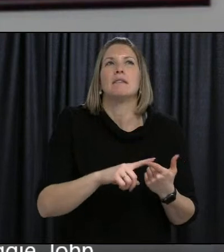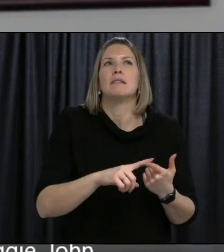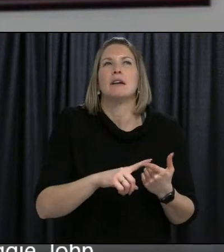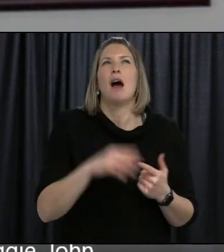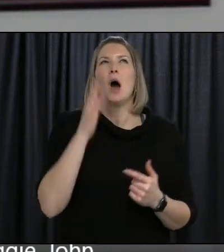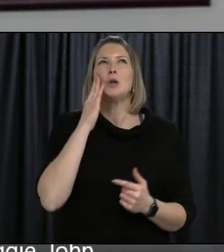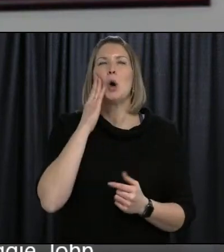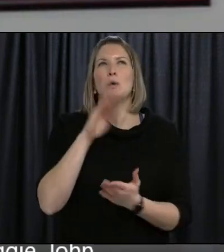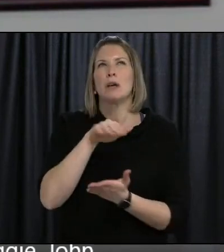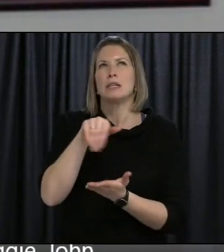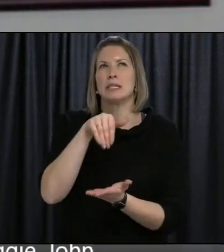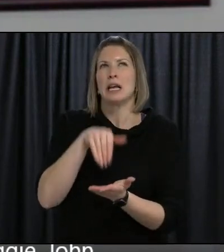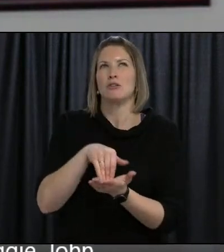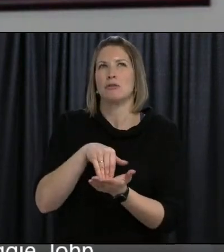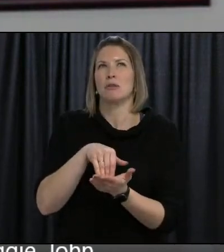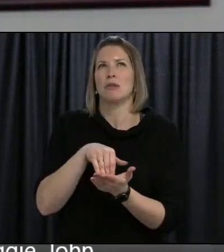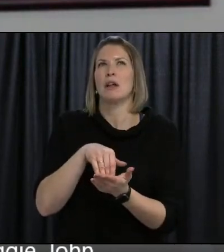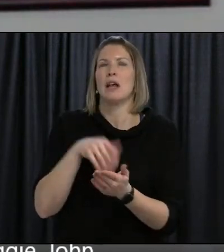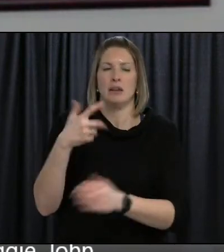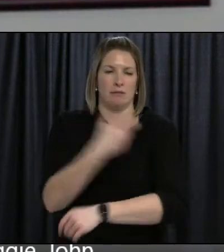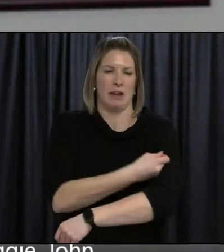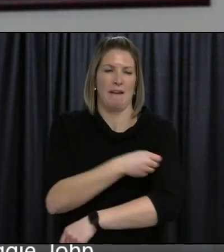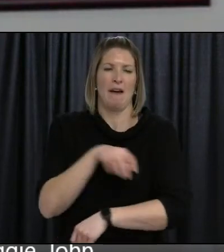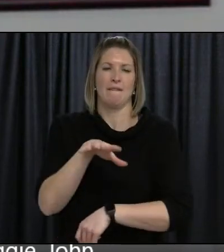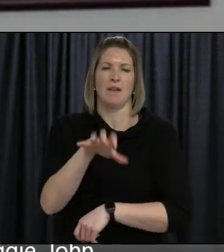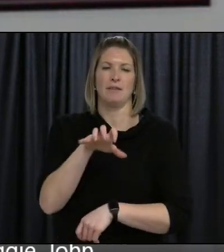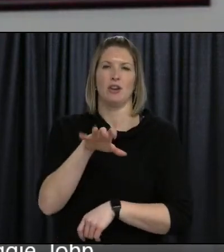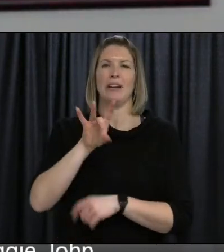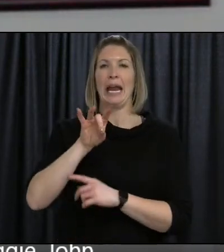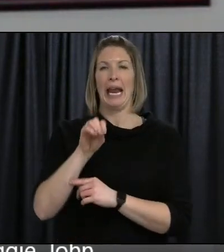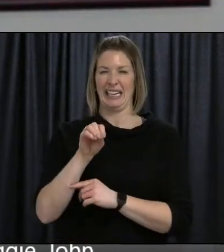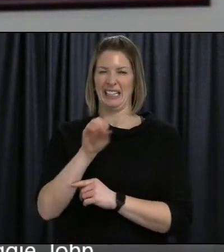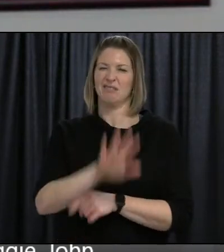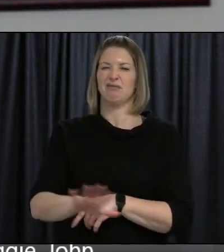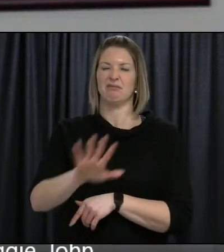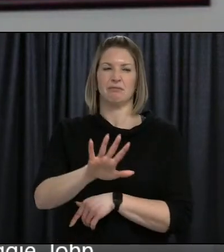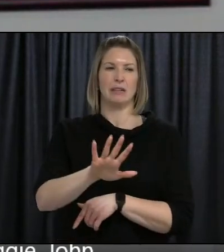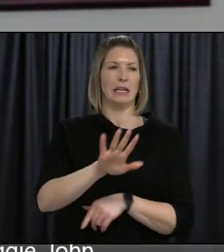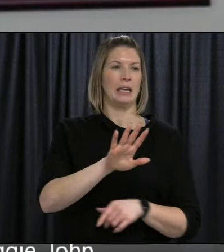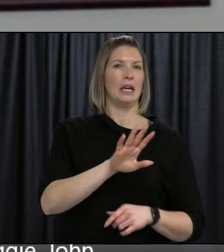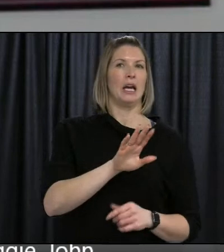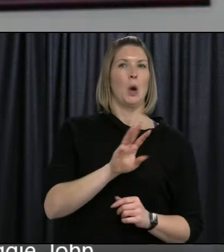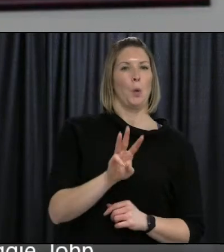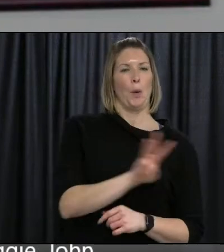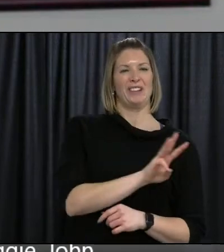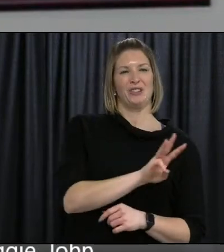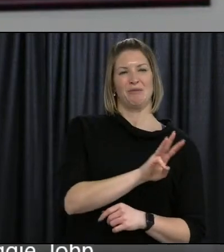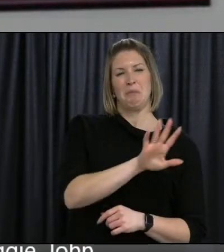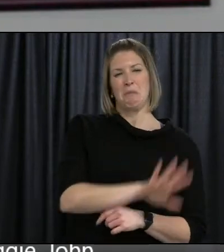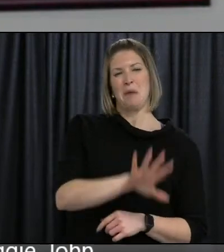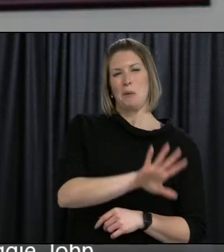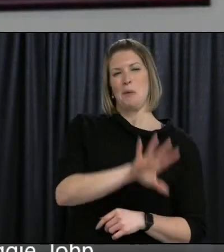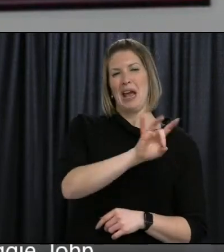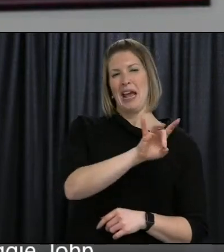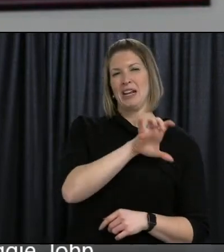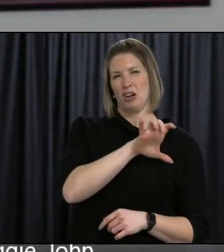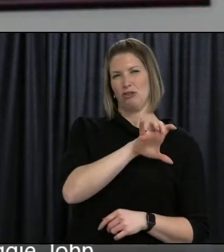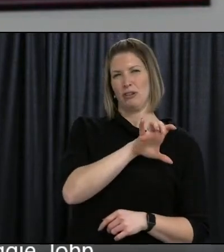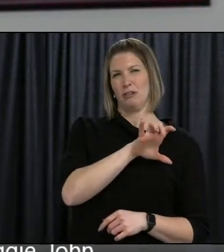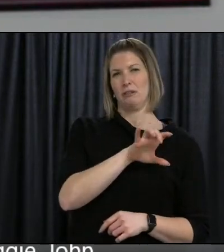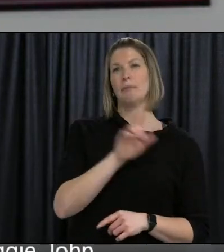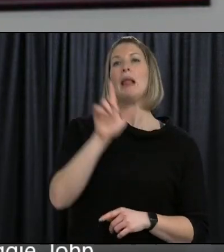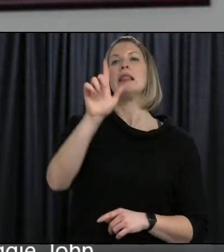over 580 doses and Western just over 300. We'll get those for you later on